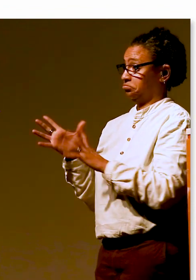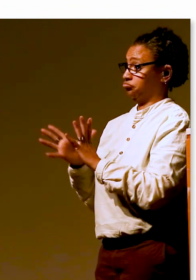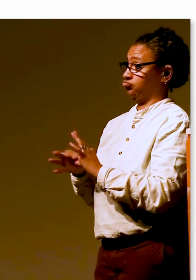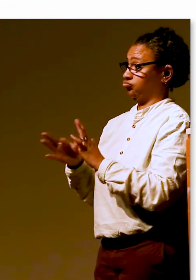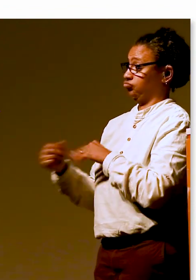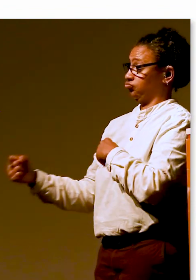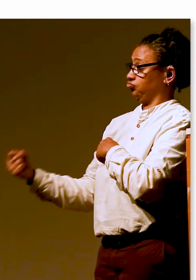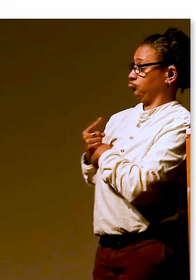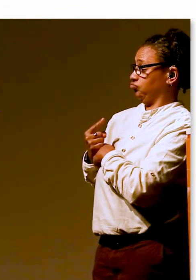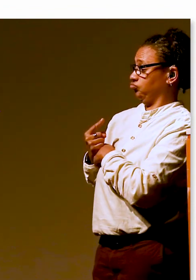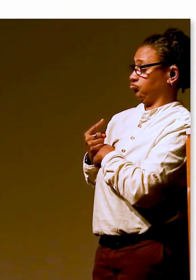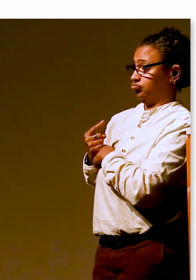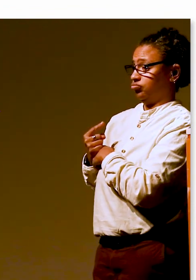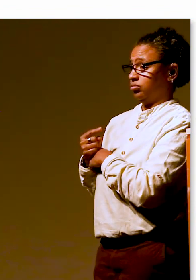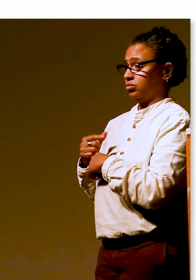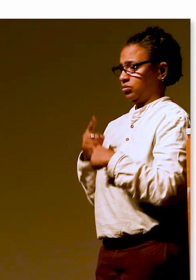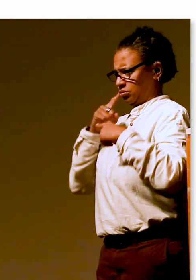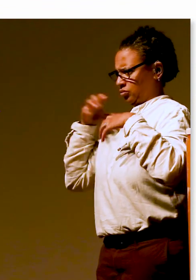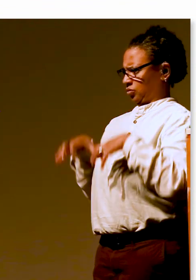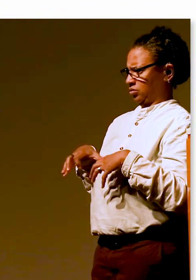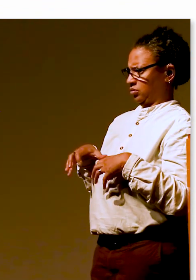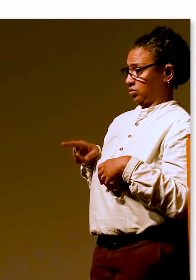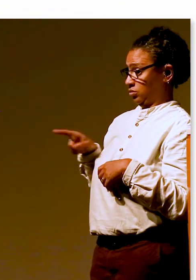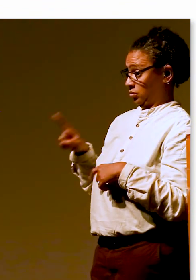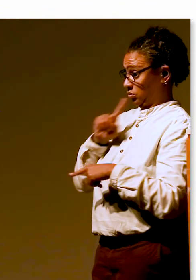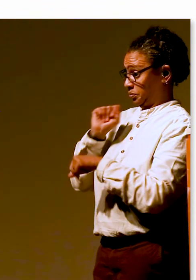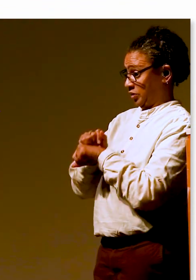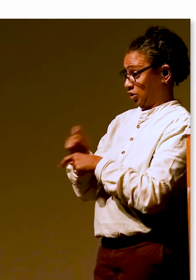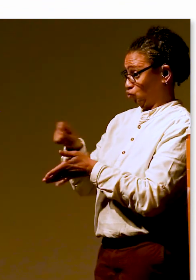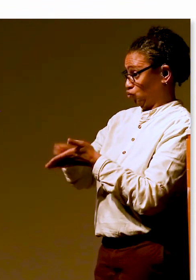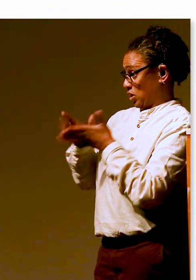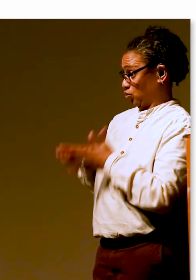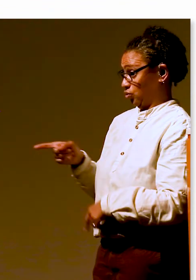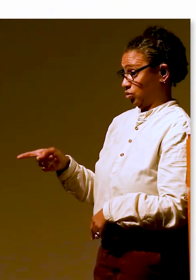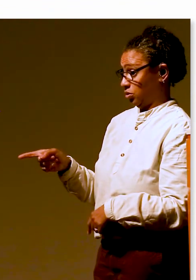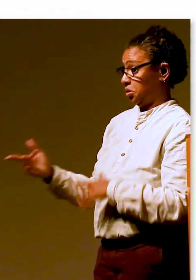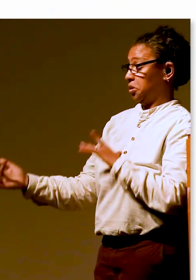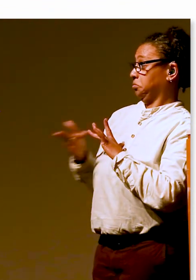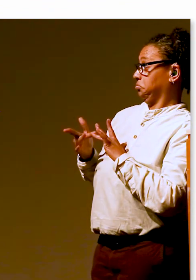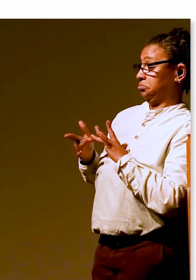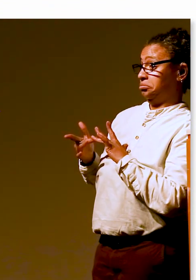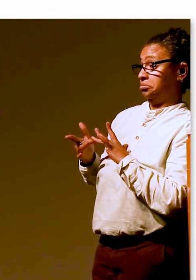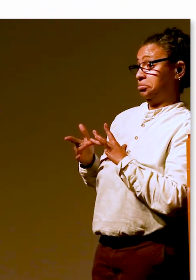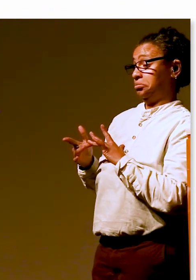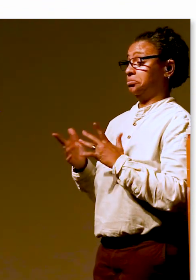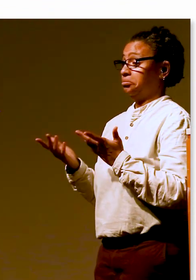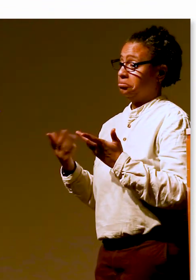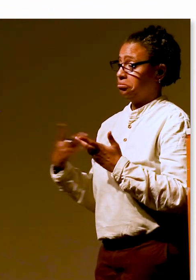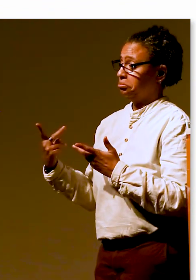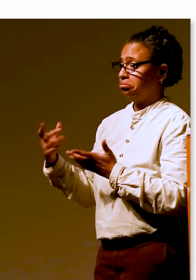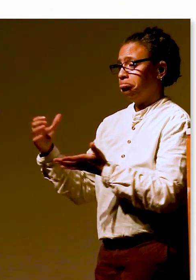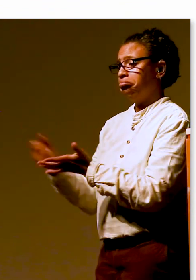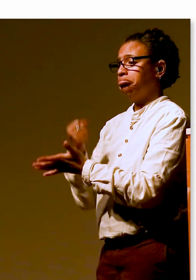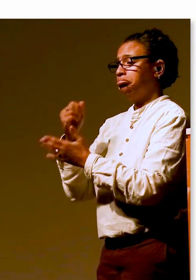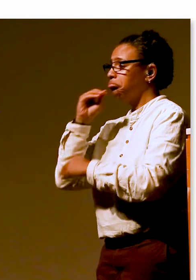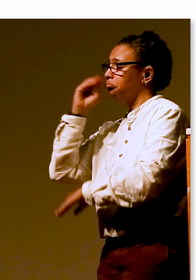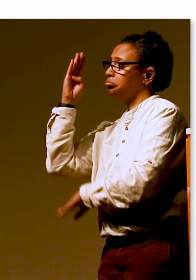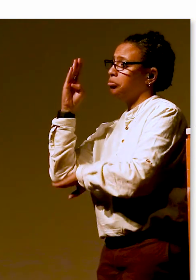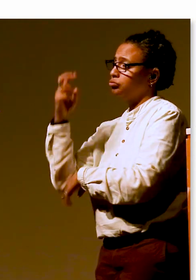like a real writer. And we went out for lunch, and over lunch had a really beautiful conversation about